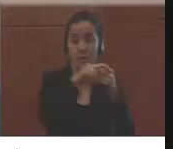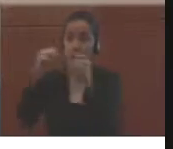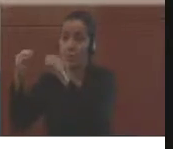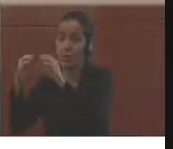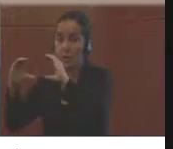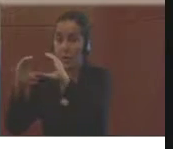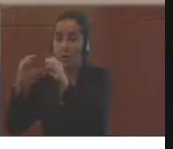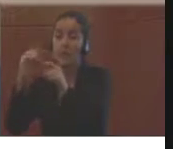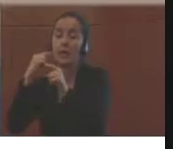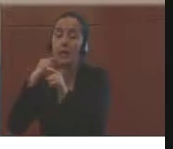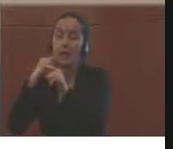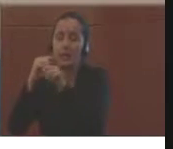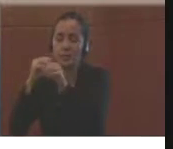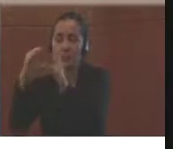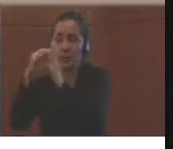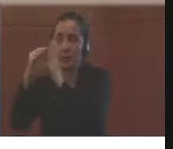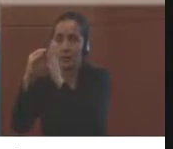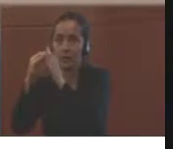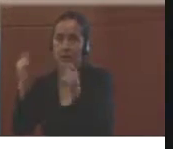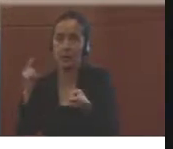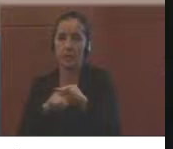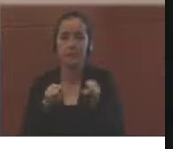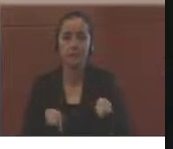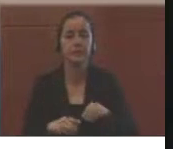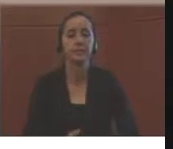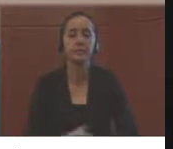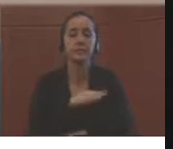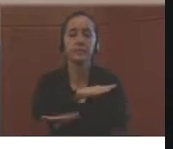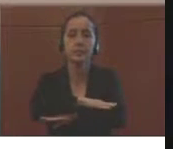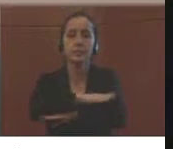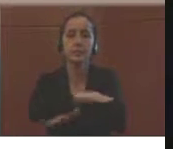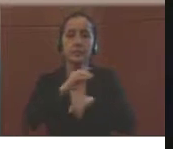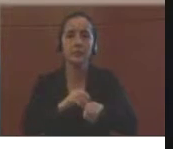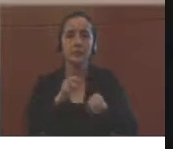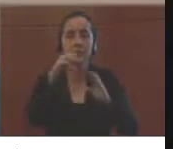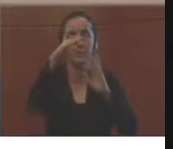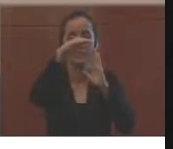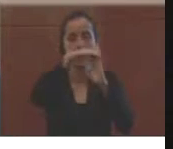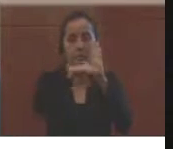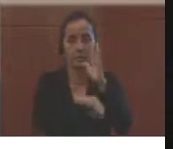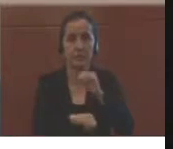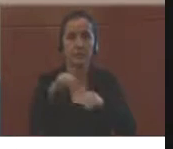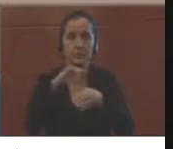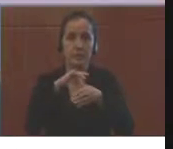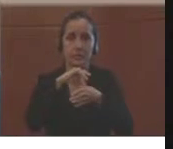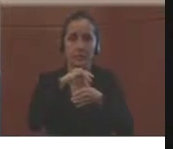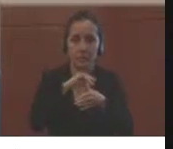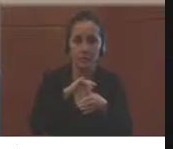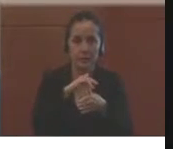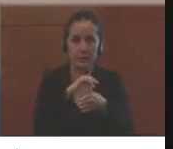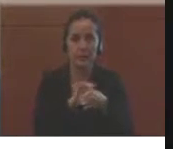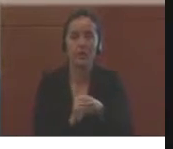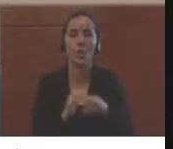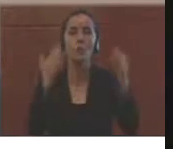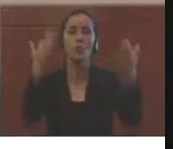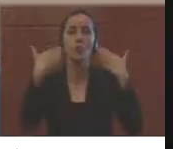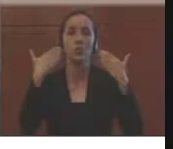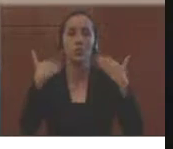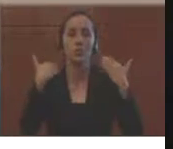both documents. Communiqué of Guayaquil, Ecuador Regional Platform for Disaster Risk Reduction.